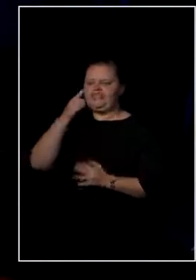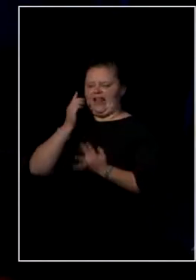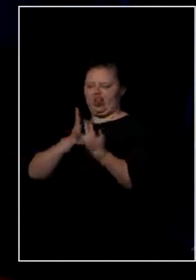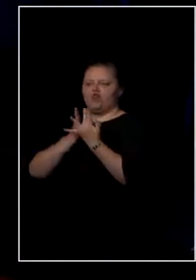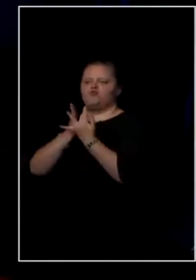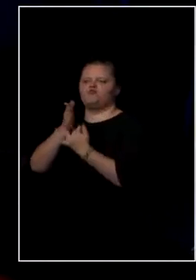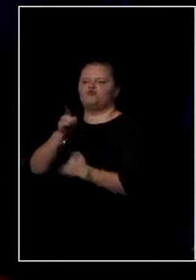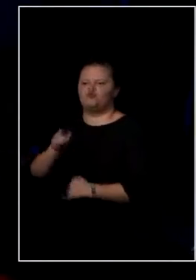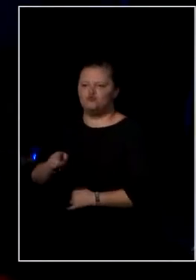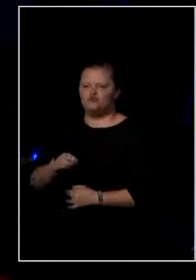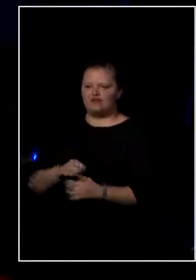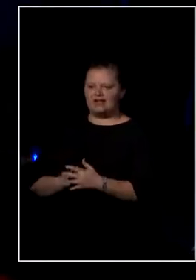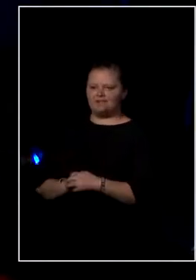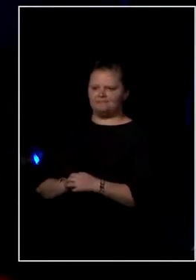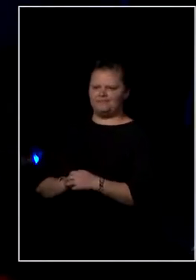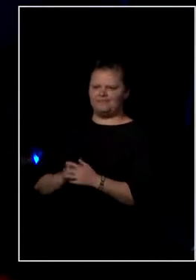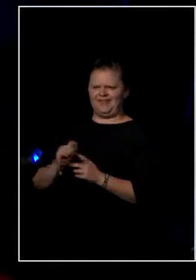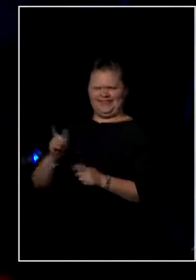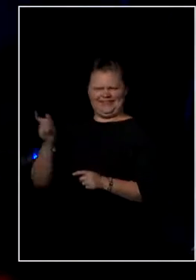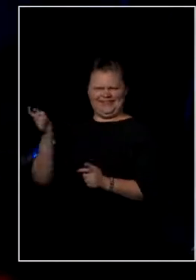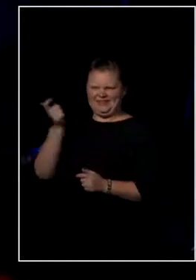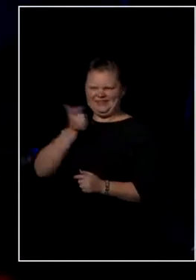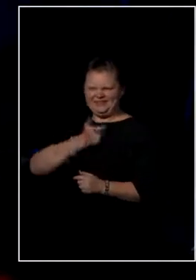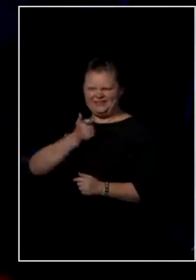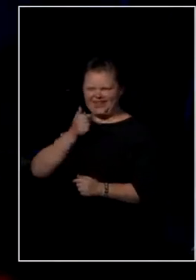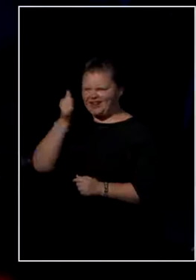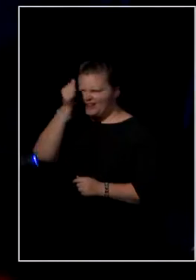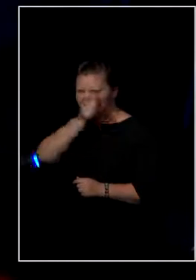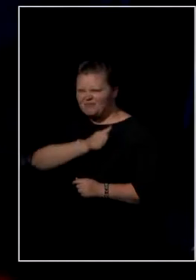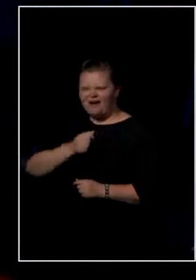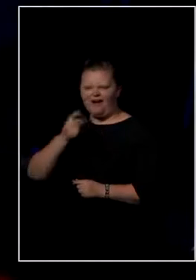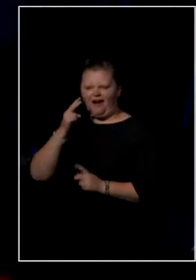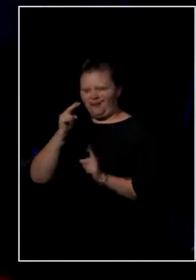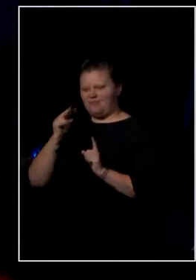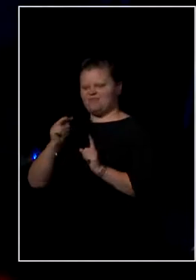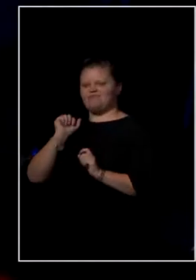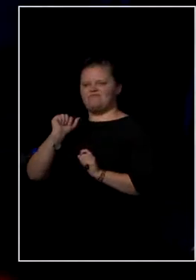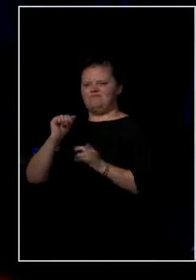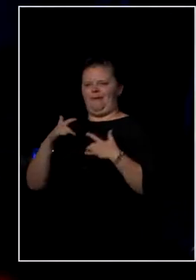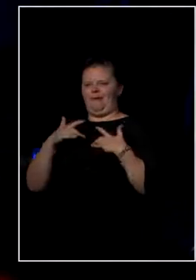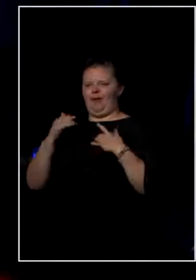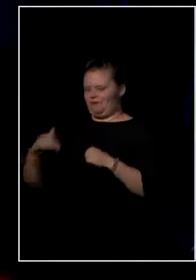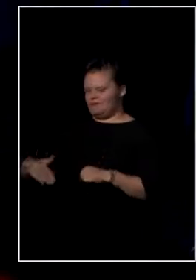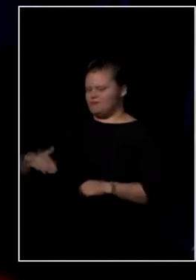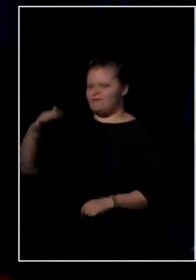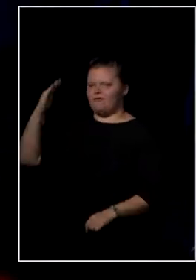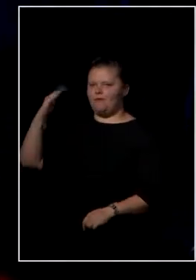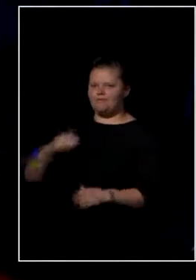You. It is such a funny and smart look at your life growing up.